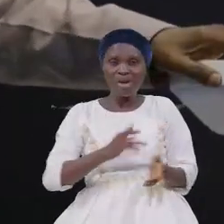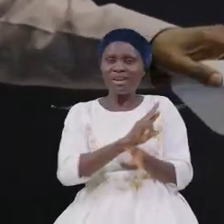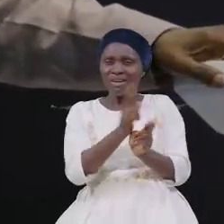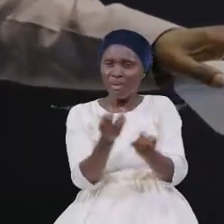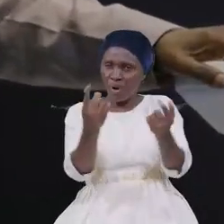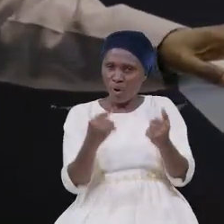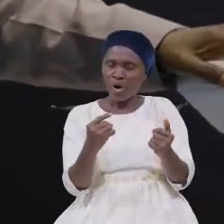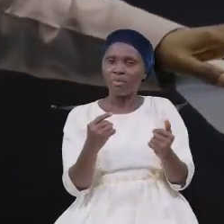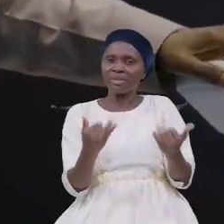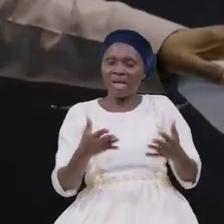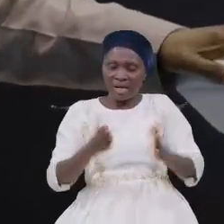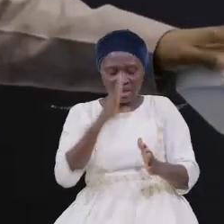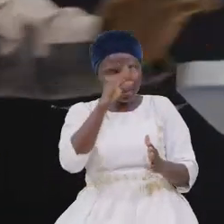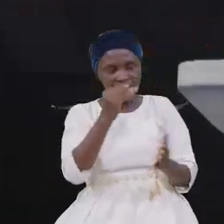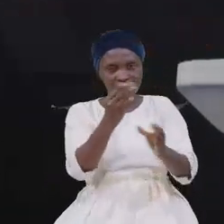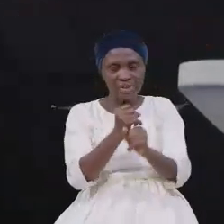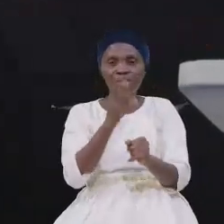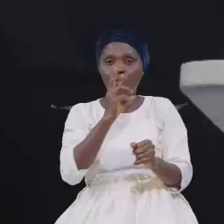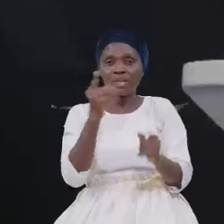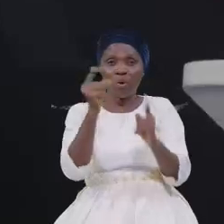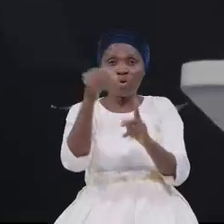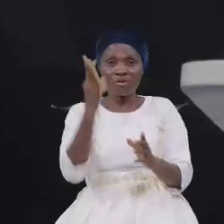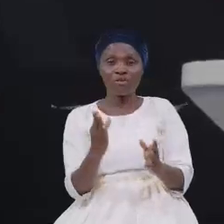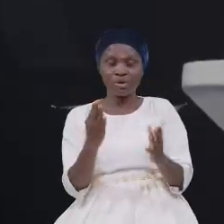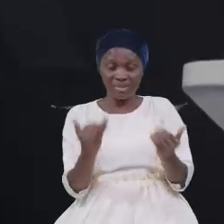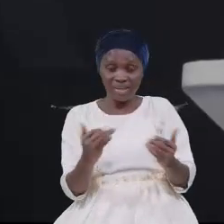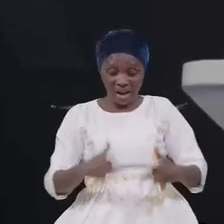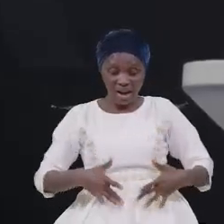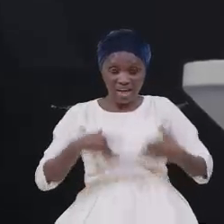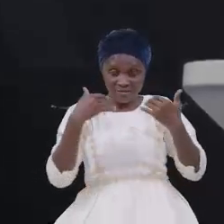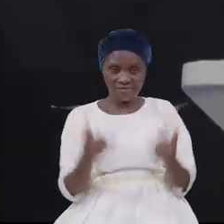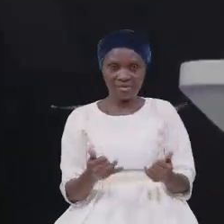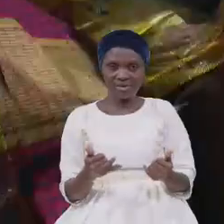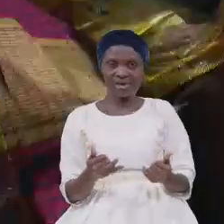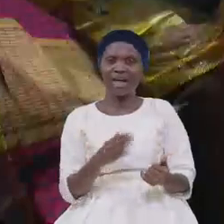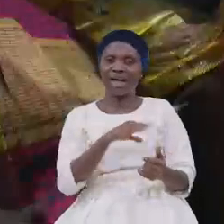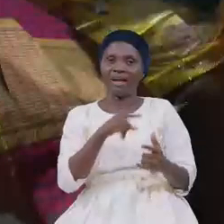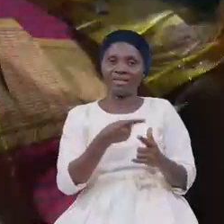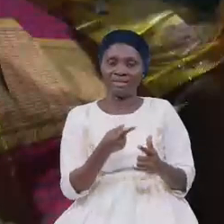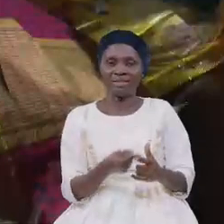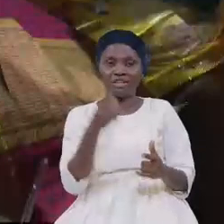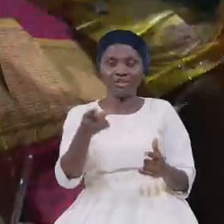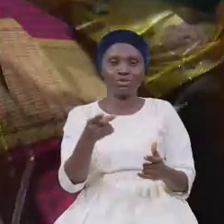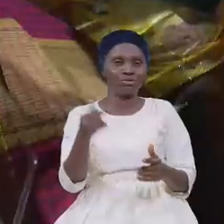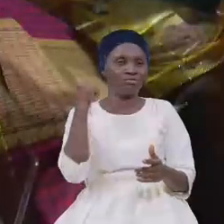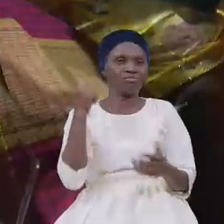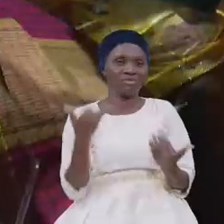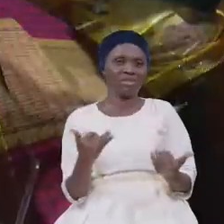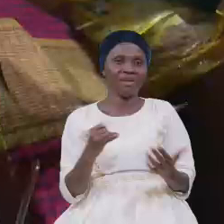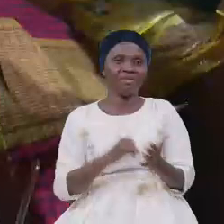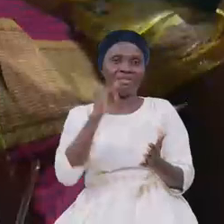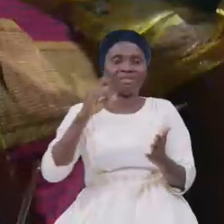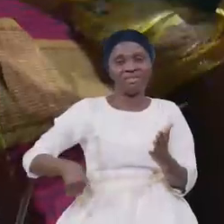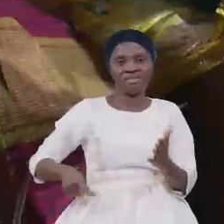death, now you get to the other side. Give me water and to cool my tongue. It's late. And now, at this time, when